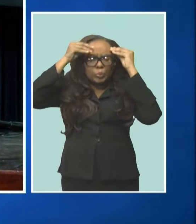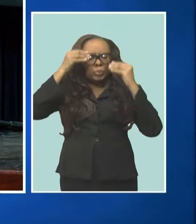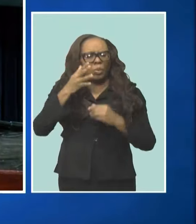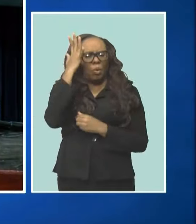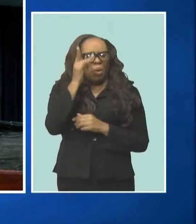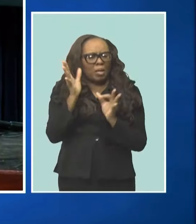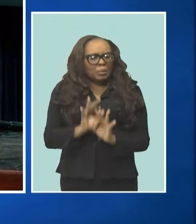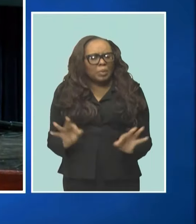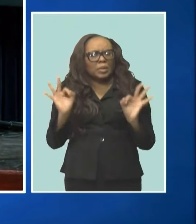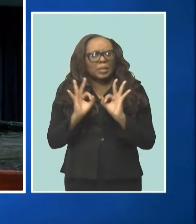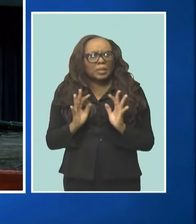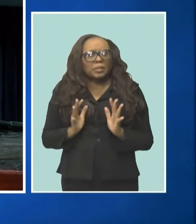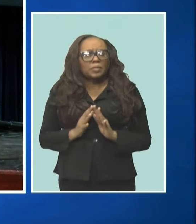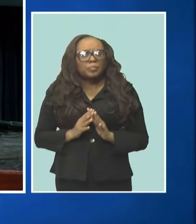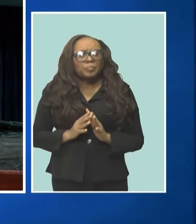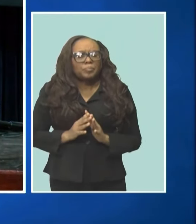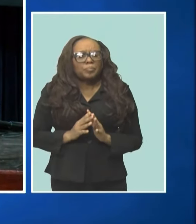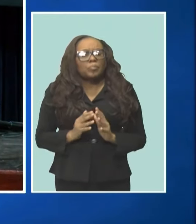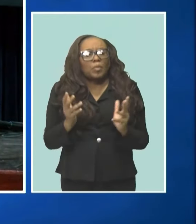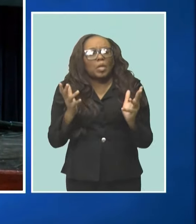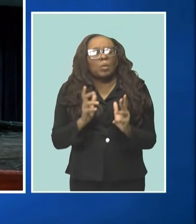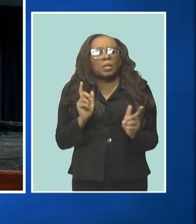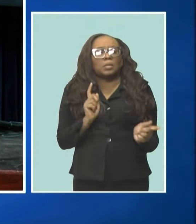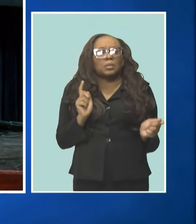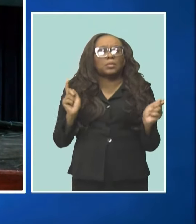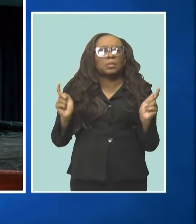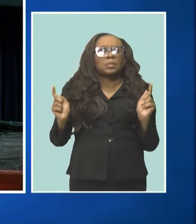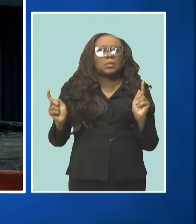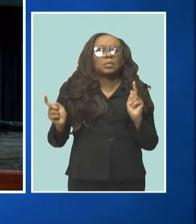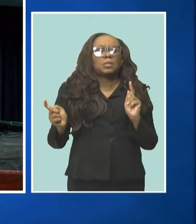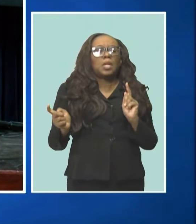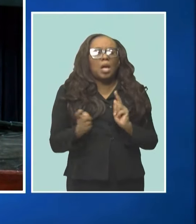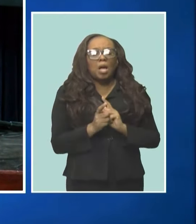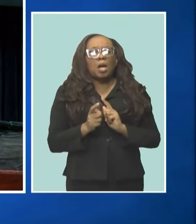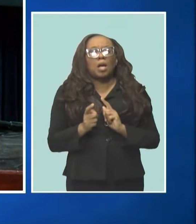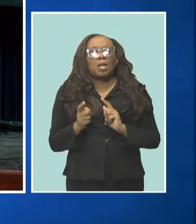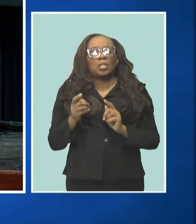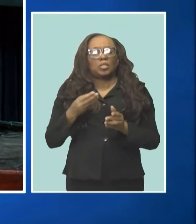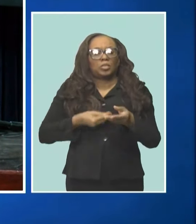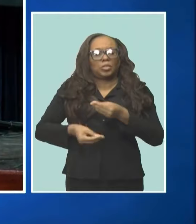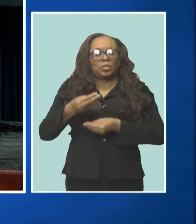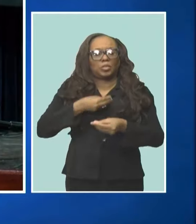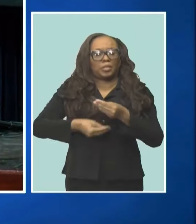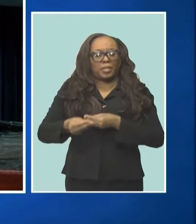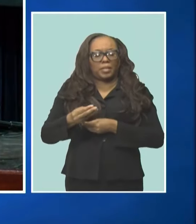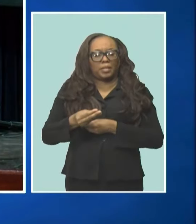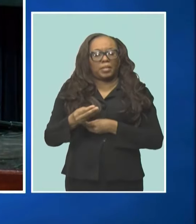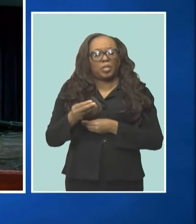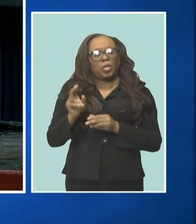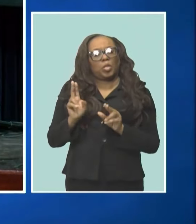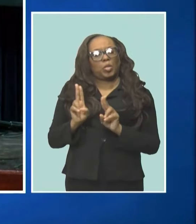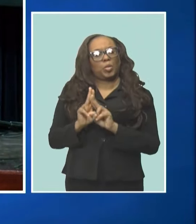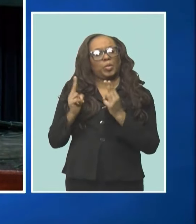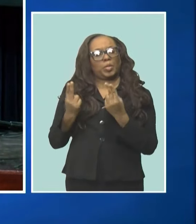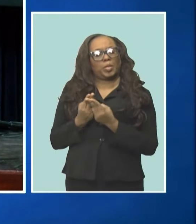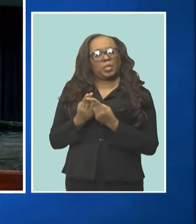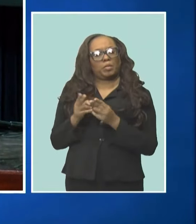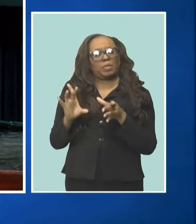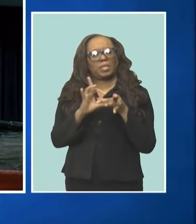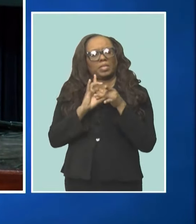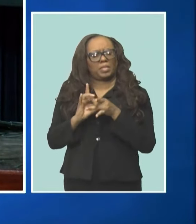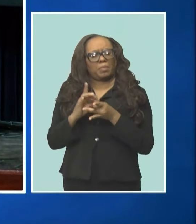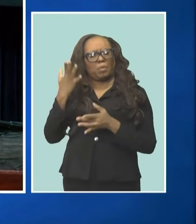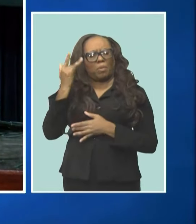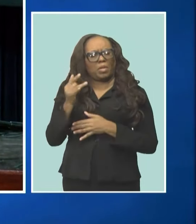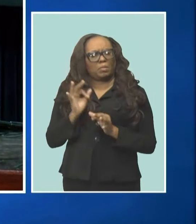cause of transforming the industrial relations landscape of this country? because we recognize as an entity that